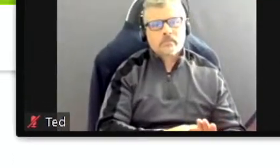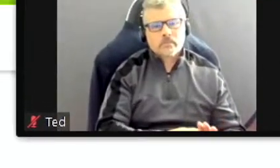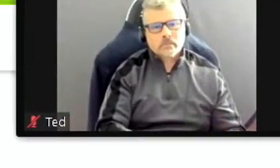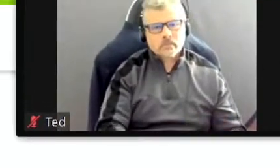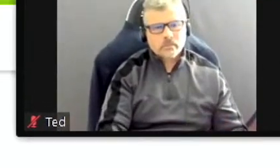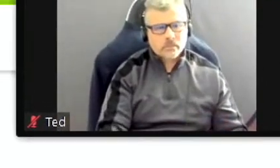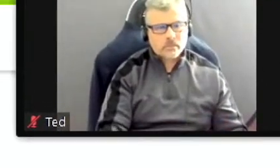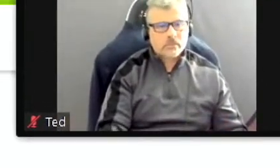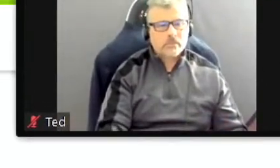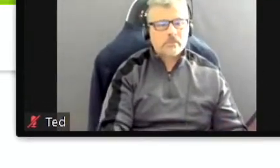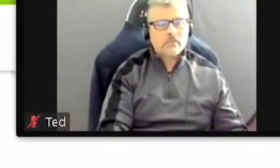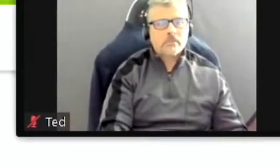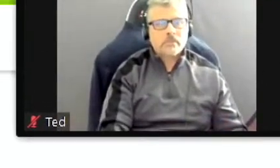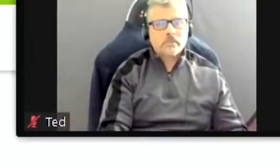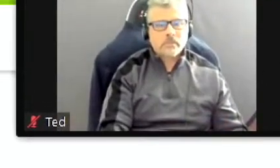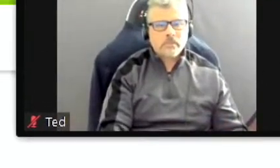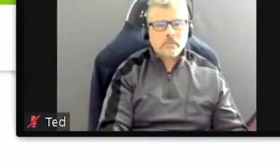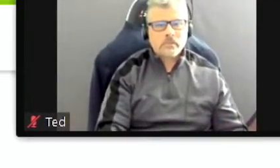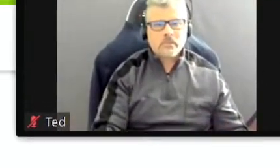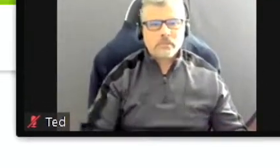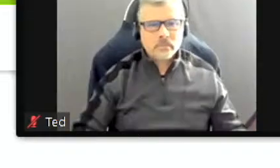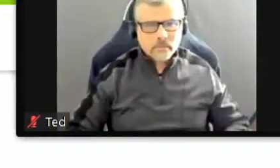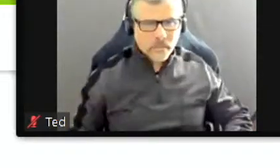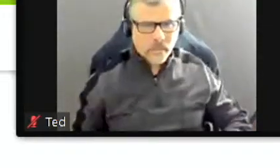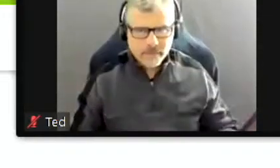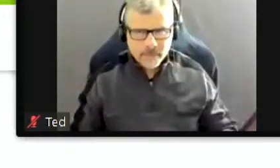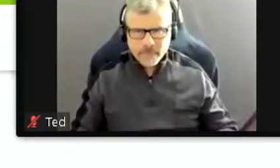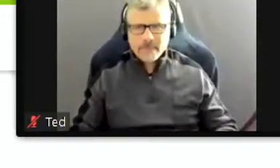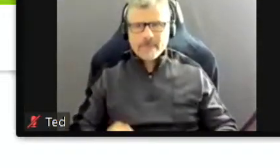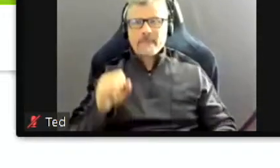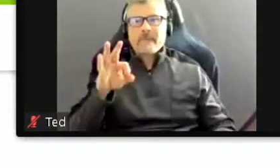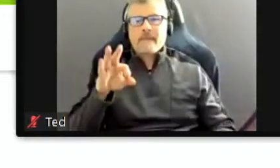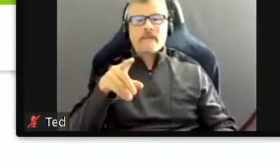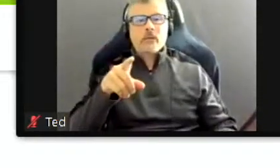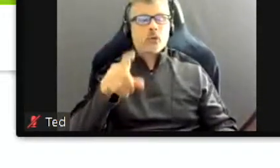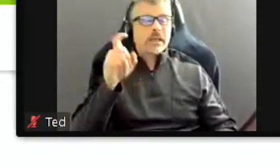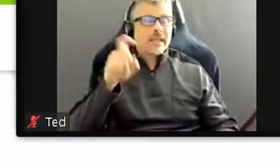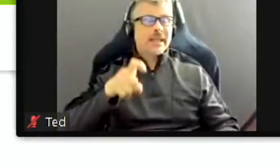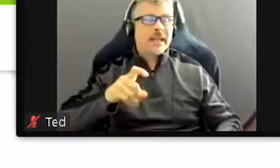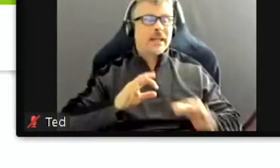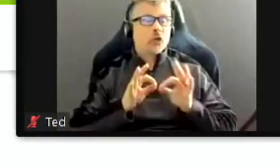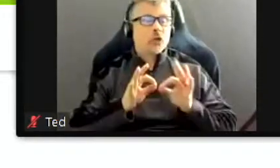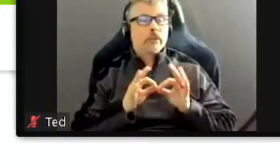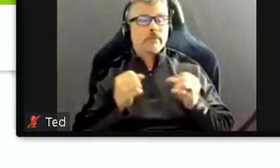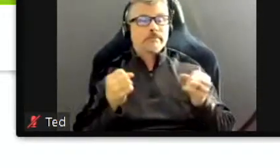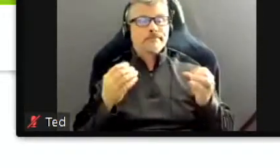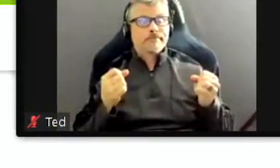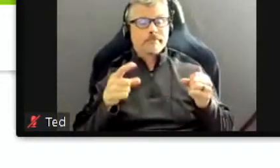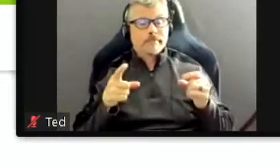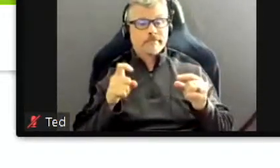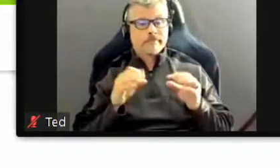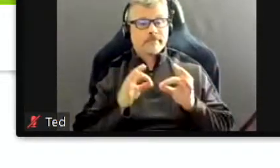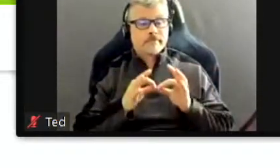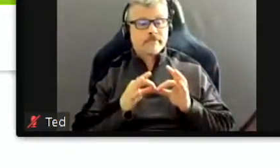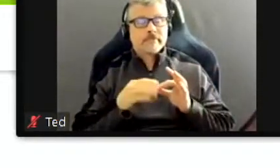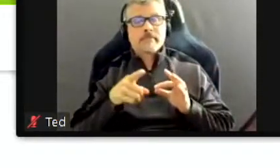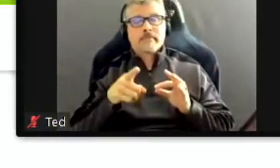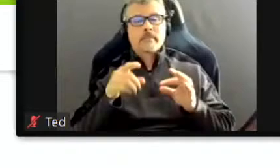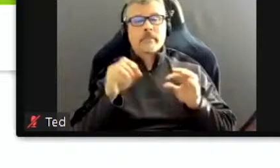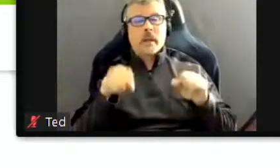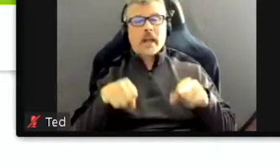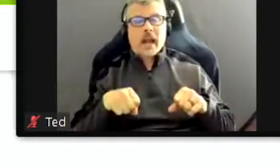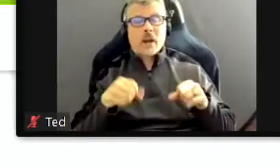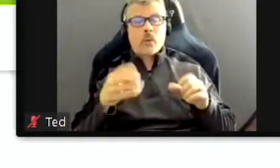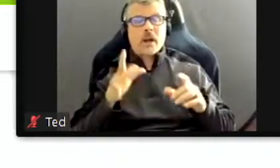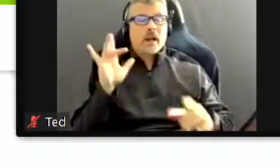If you require a sign language interpreter, you can click